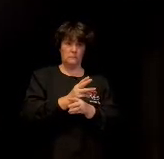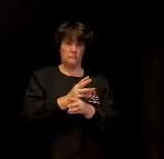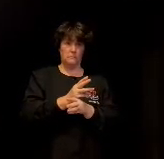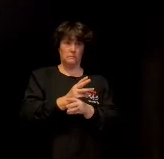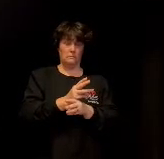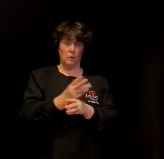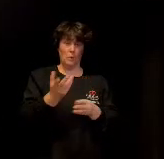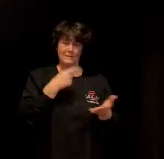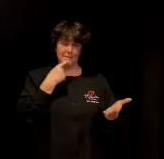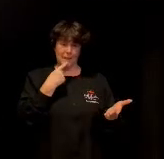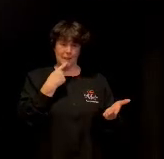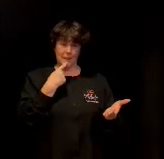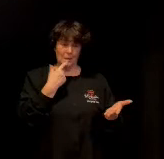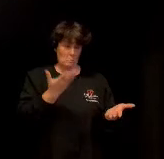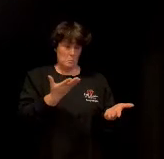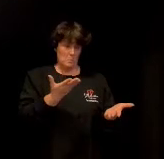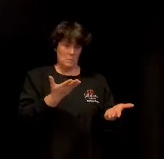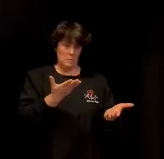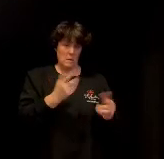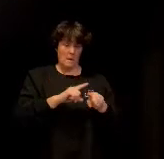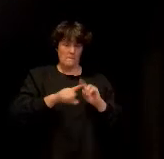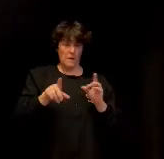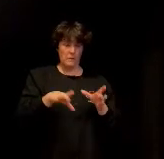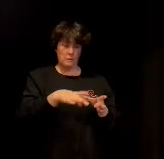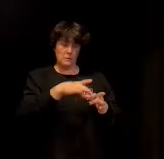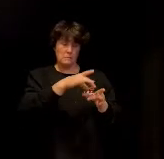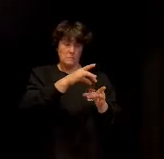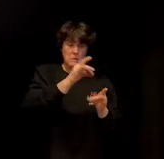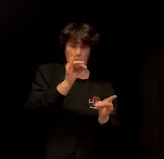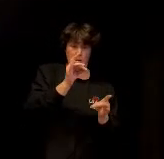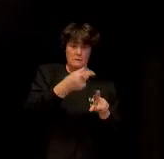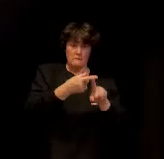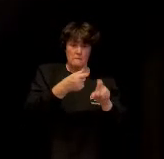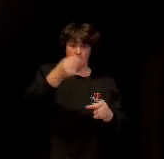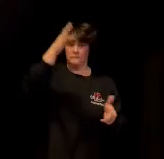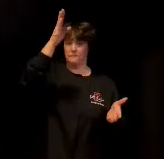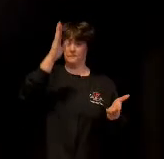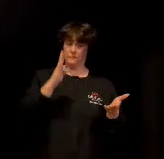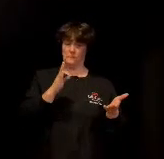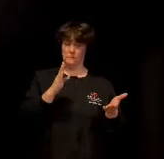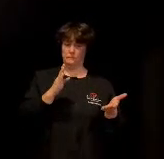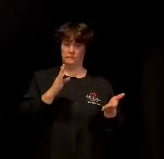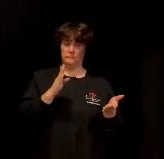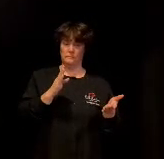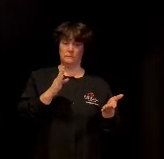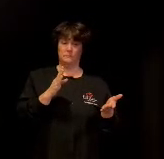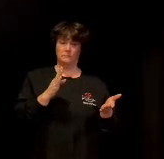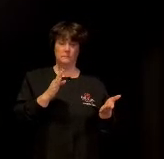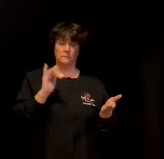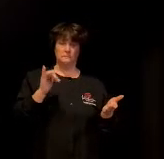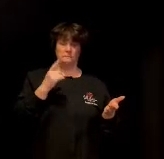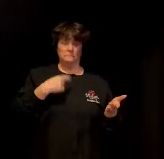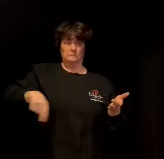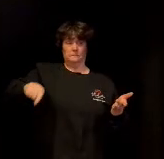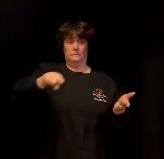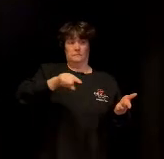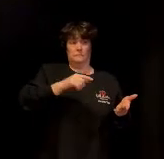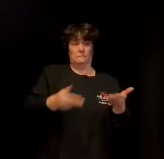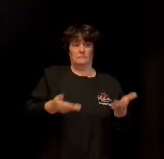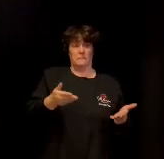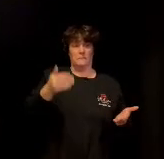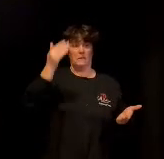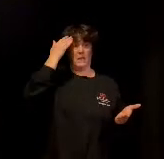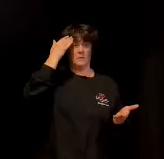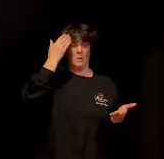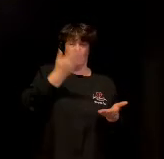What's it say? But the Spirit who is what? From God. That we might know